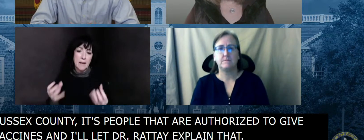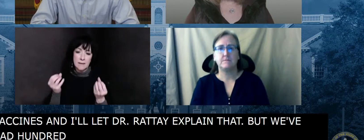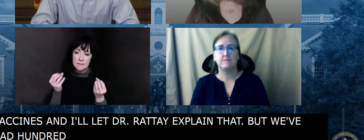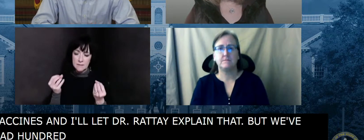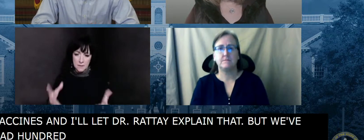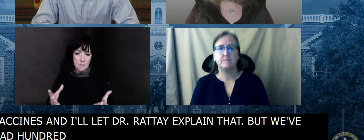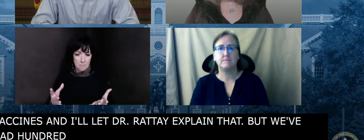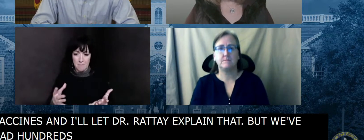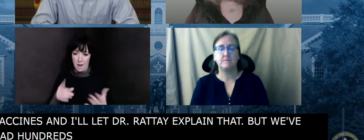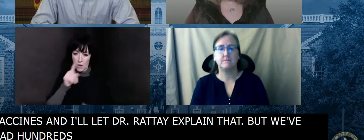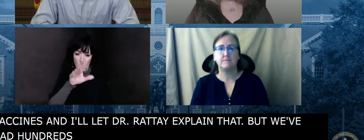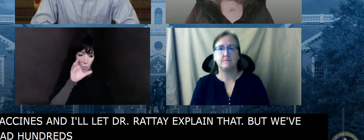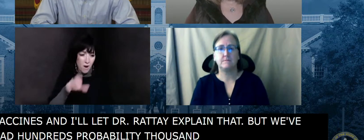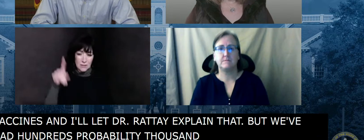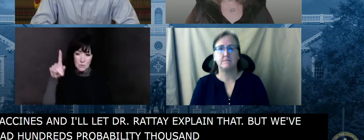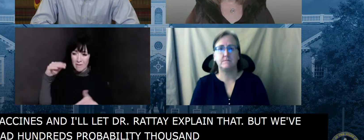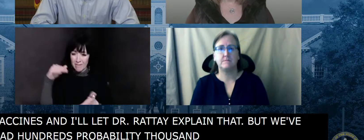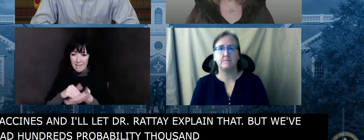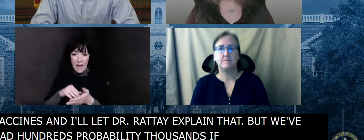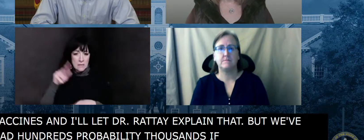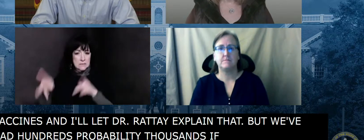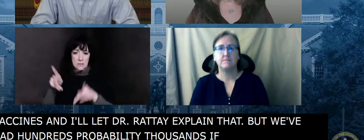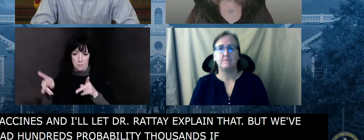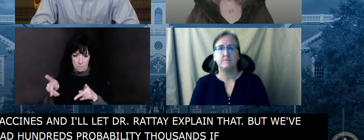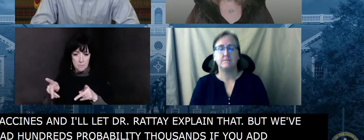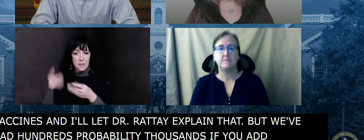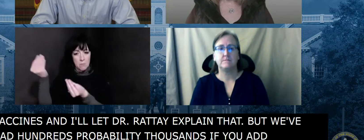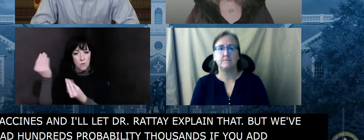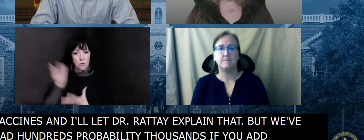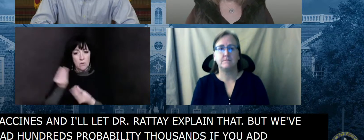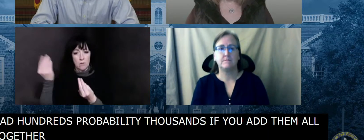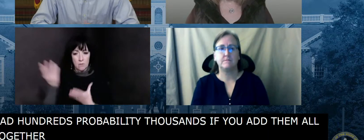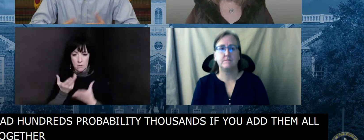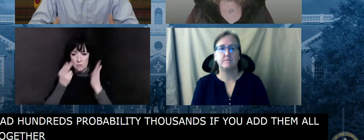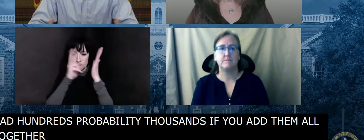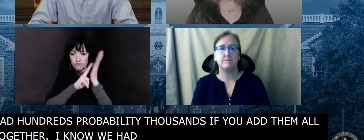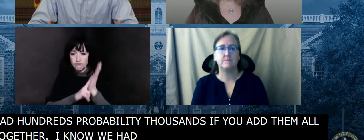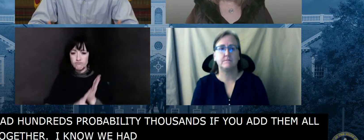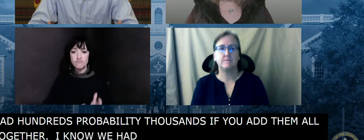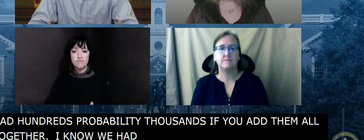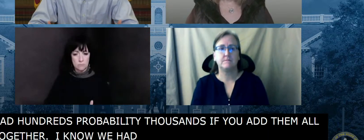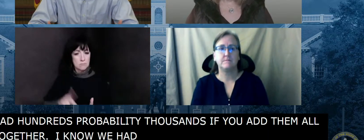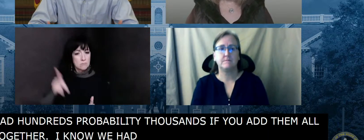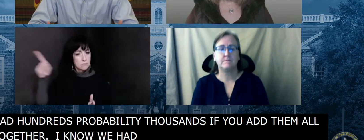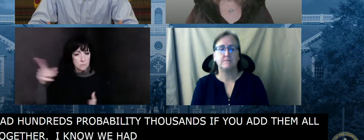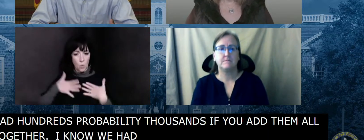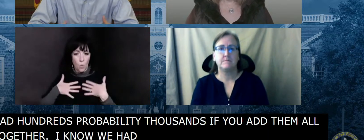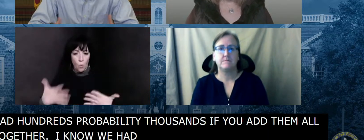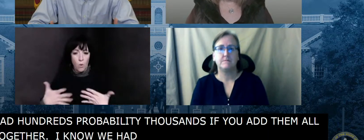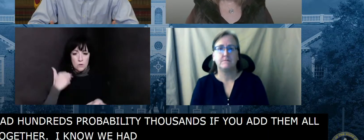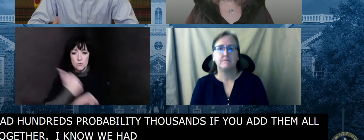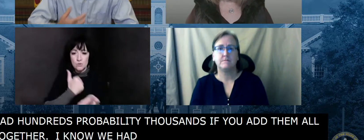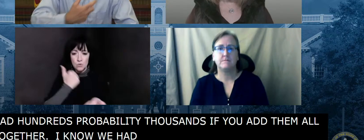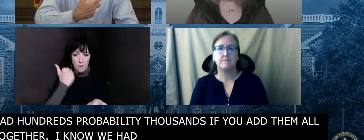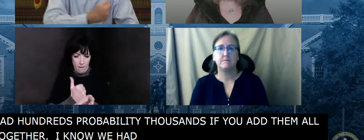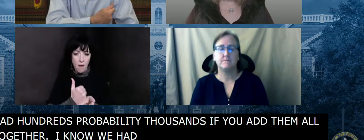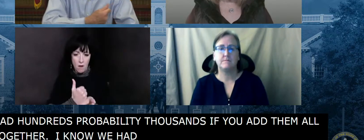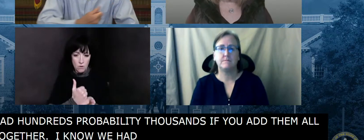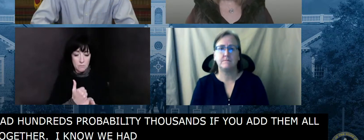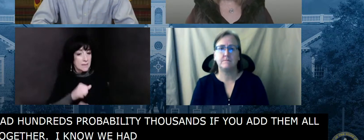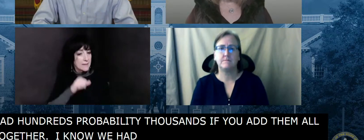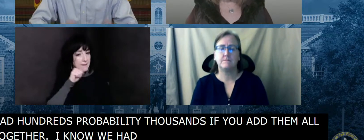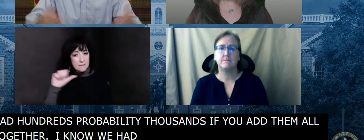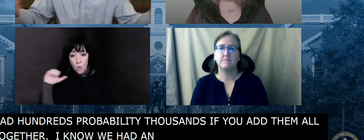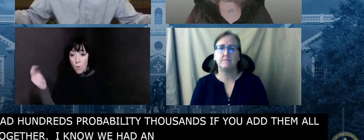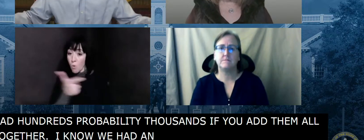we've had thousands sign up for the Medical Reserve Corps to help out. We've had an outpouring, frankly, of volunteers. Not everybody can deliver the